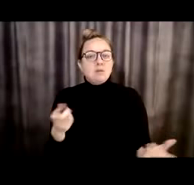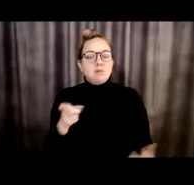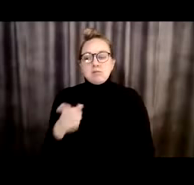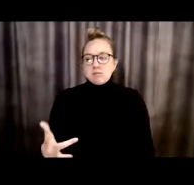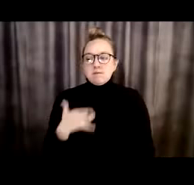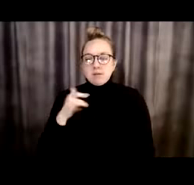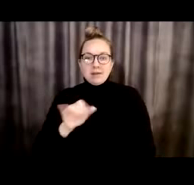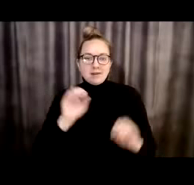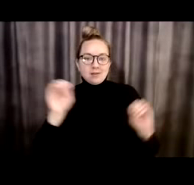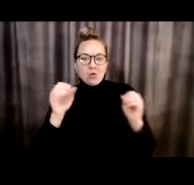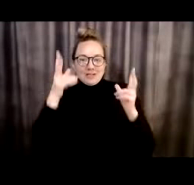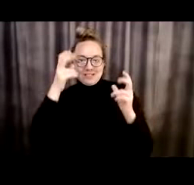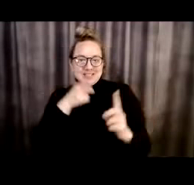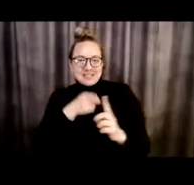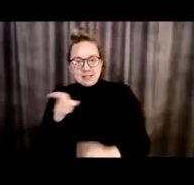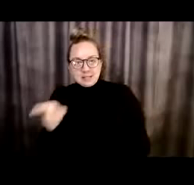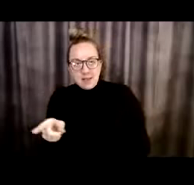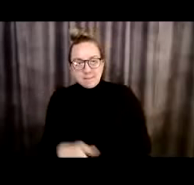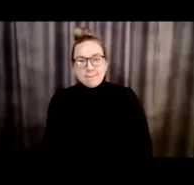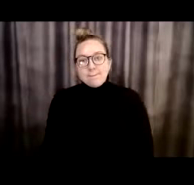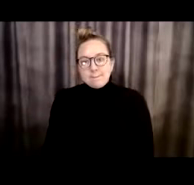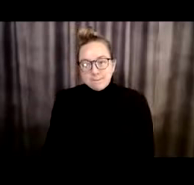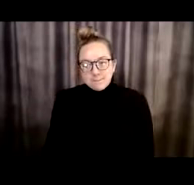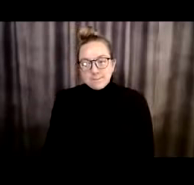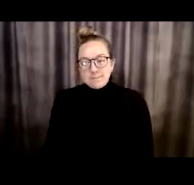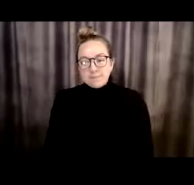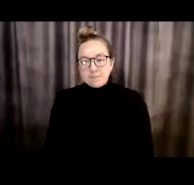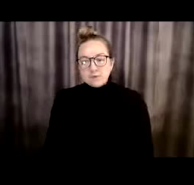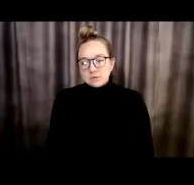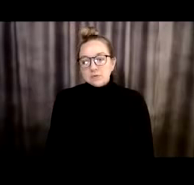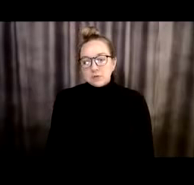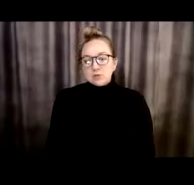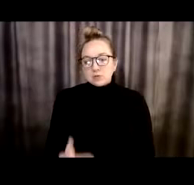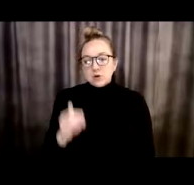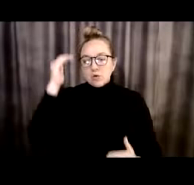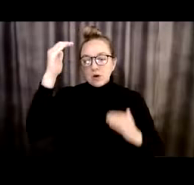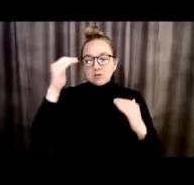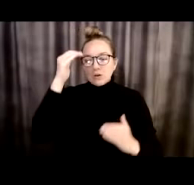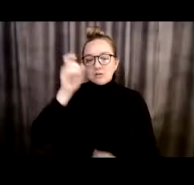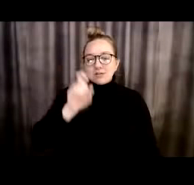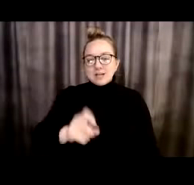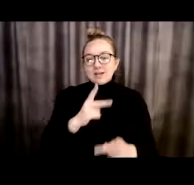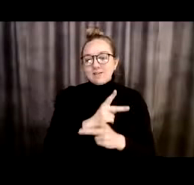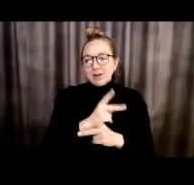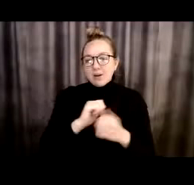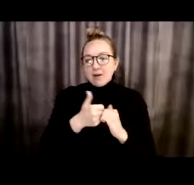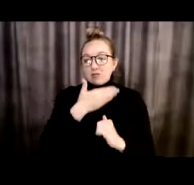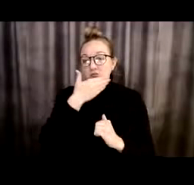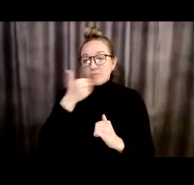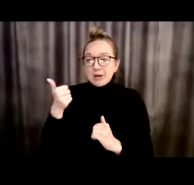like they're not being heard. And so I think adults need to figure out how to better do that for them. Yeah.